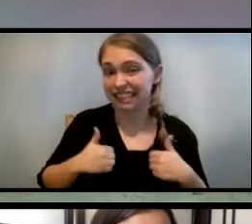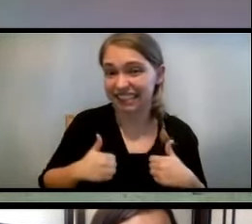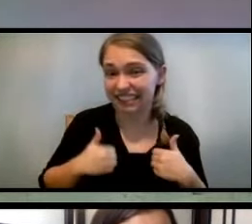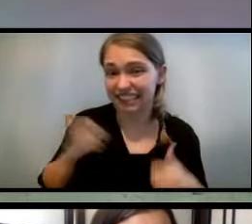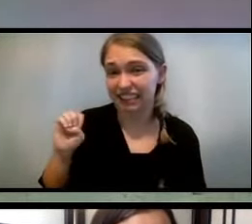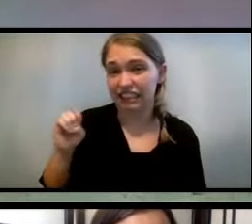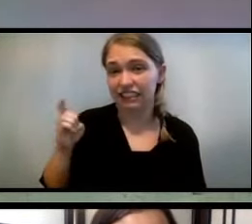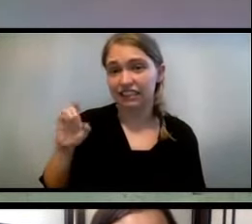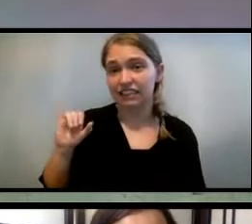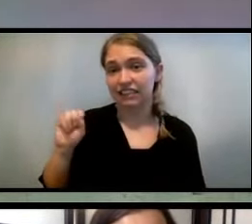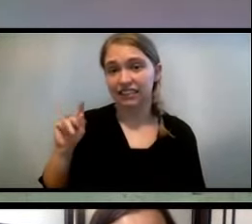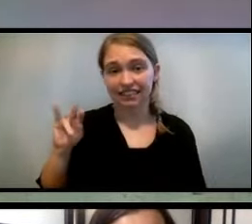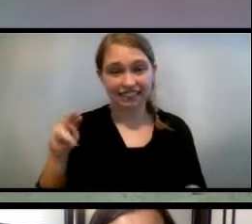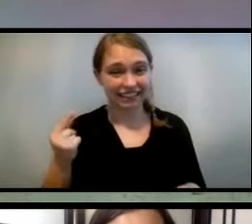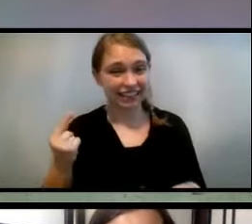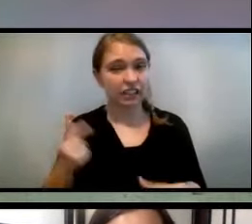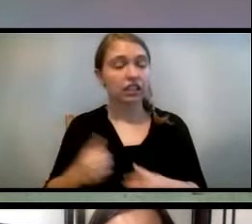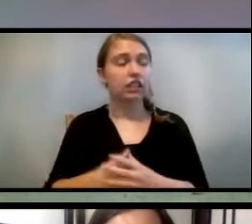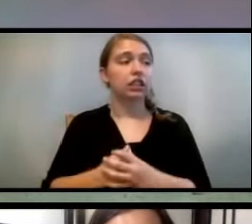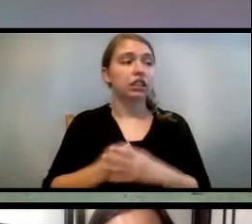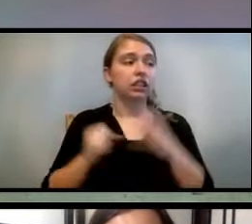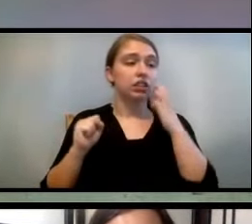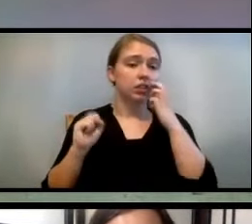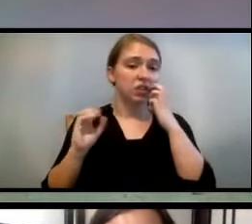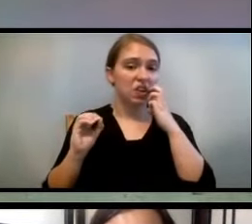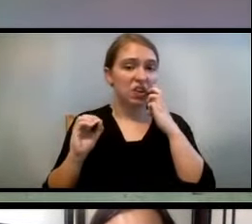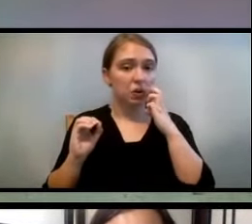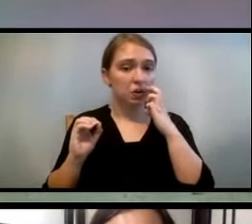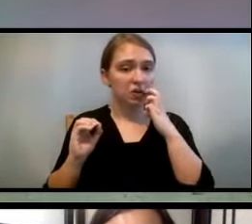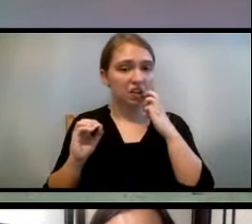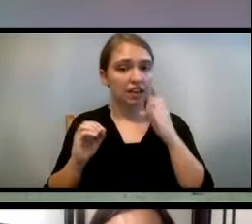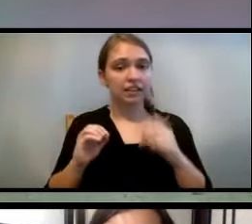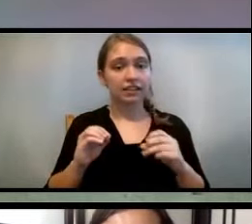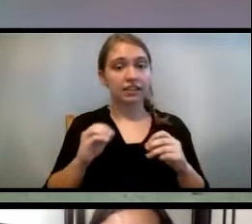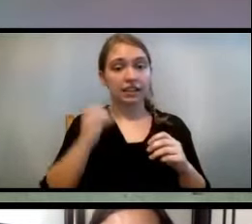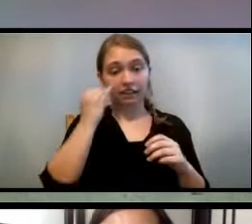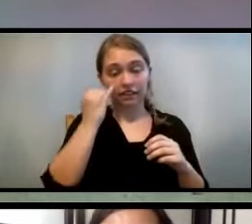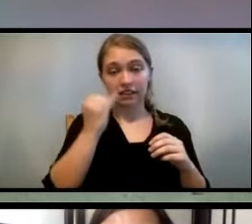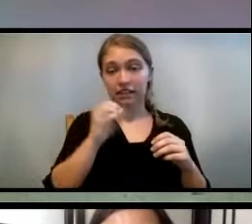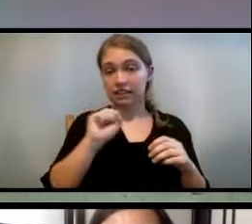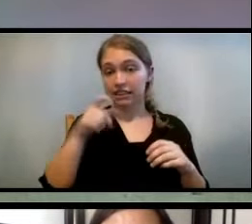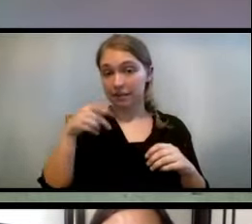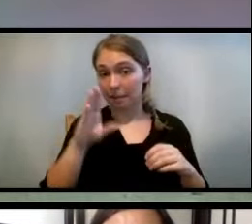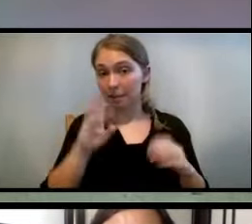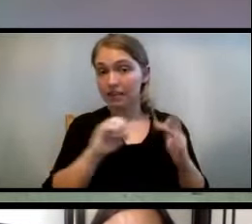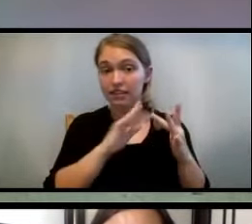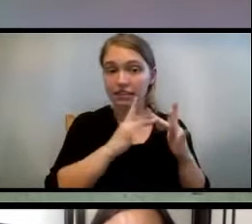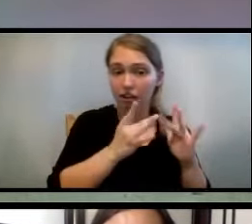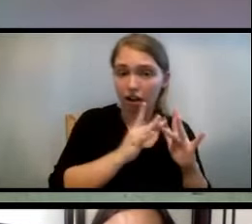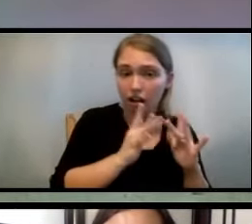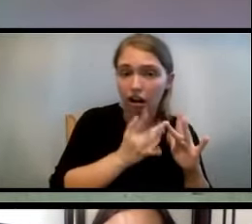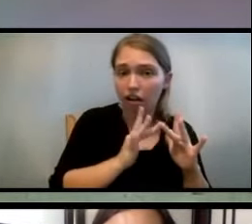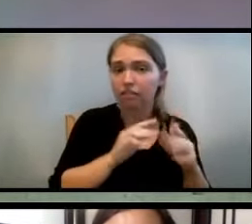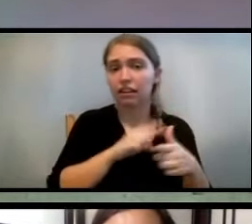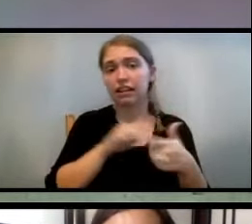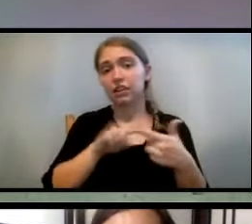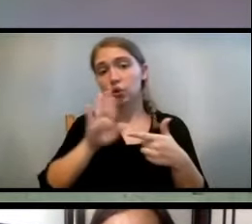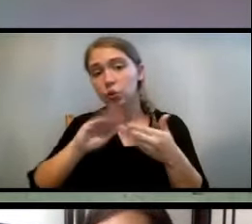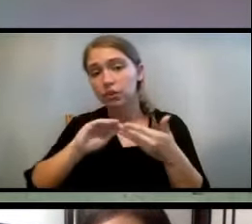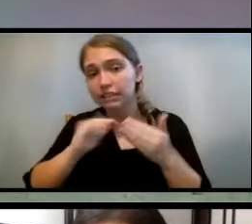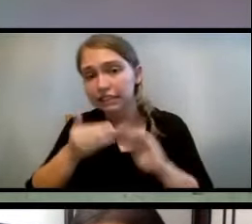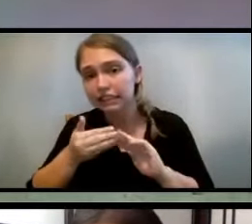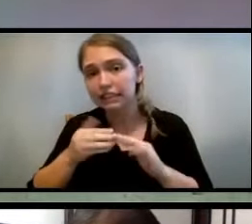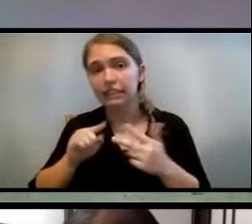but it's even more important when that space is not just online, but in your city, in your town, in